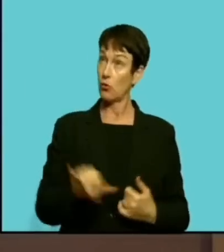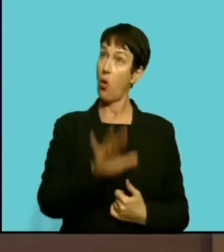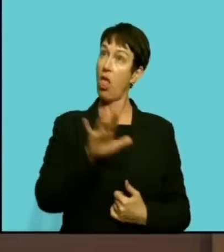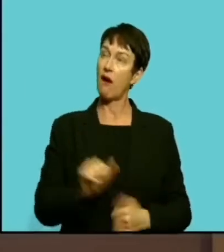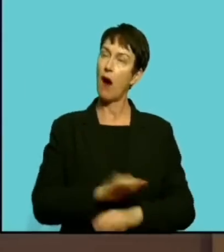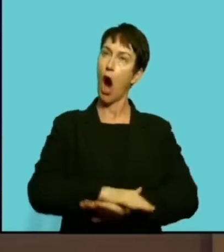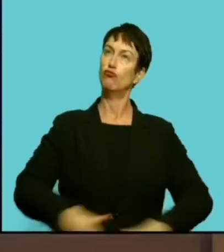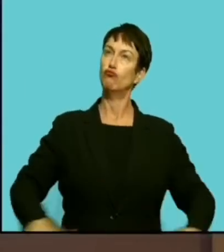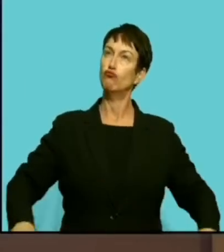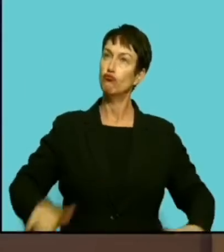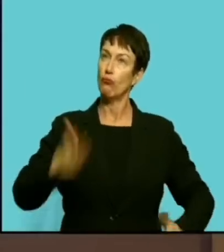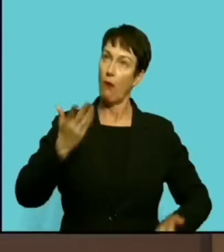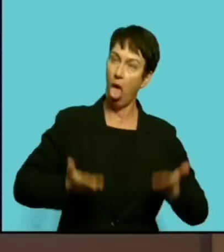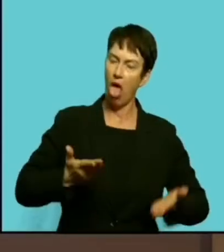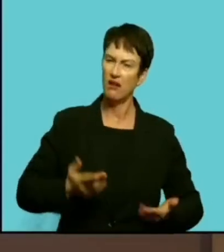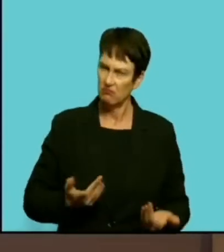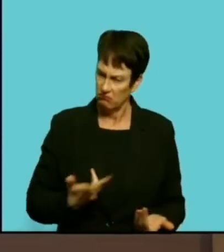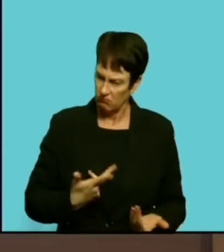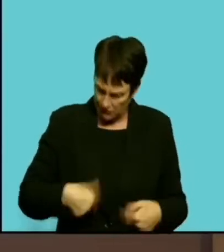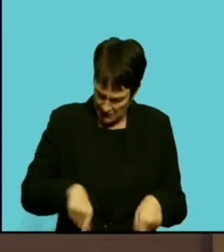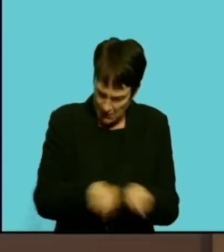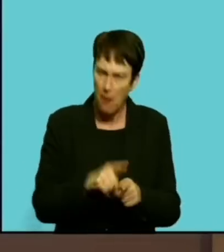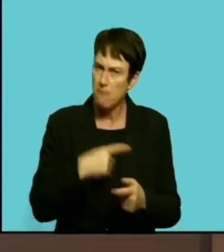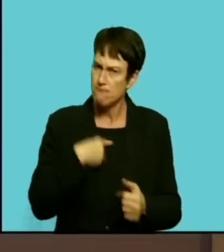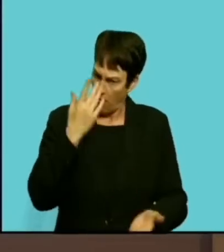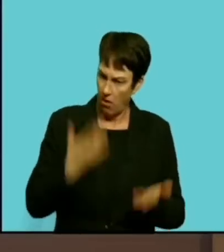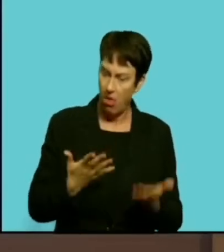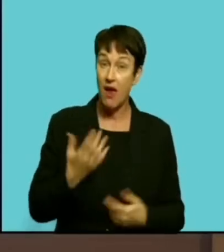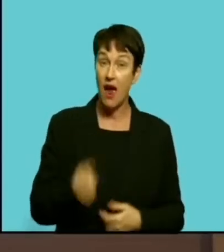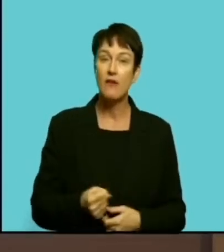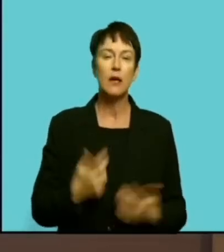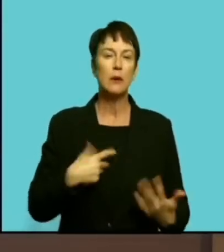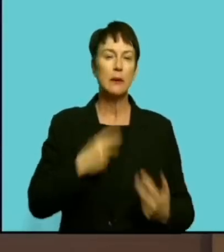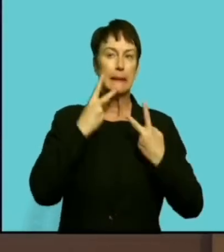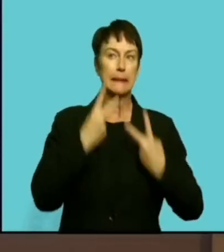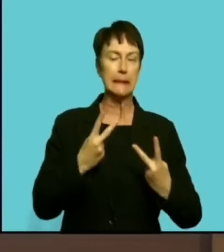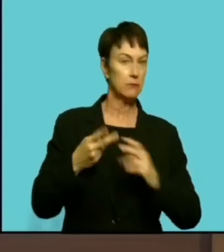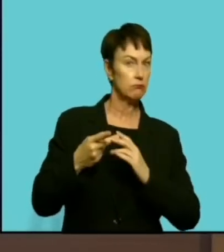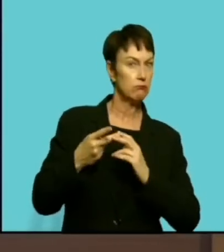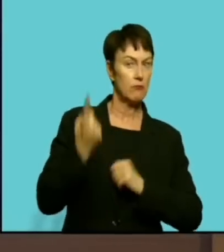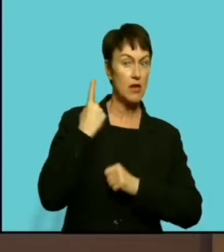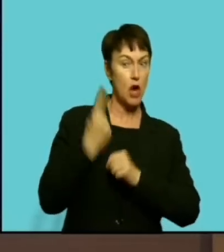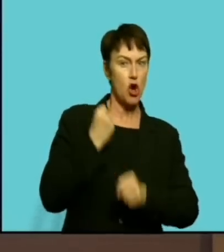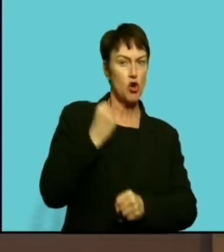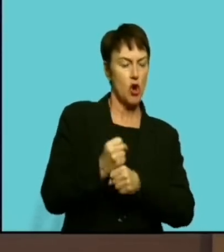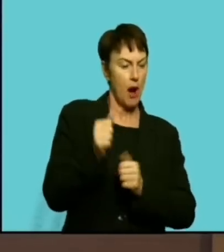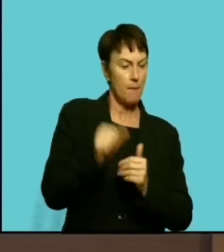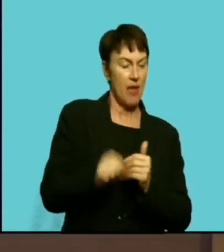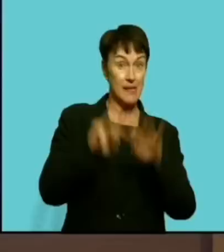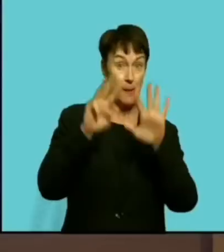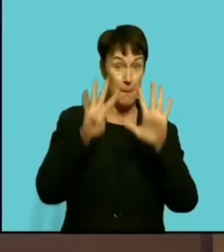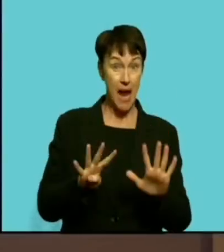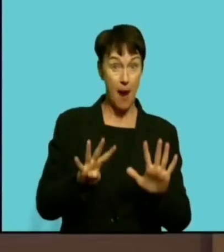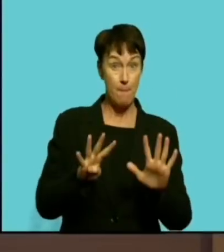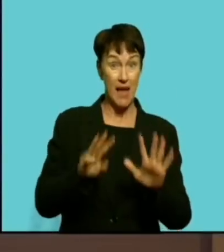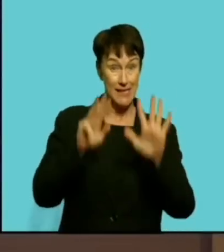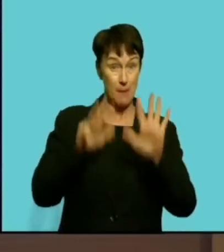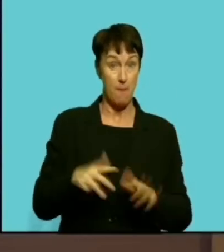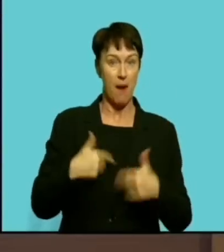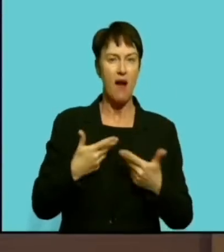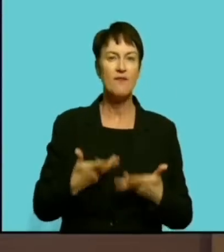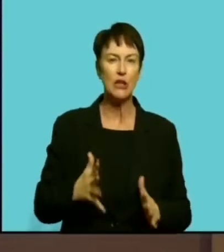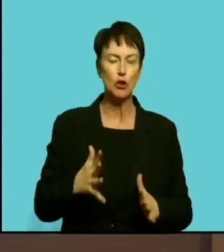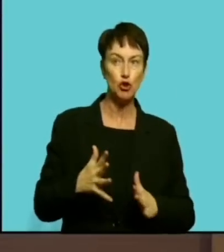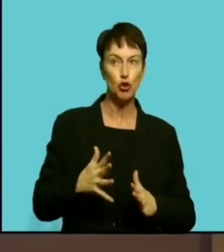We had started to respond to the rise in inflation last year in September, and we believe the pace at